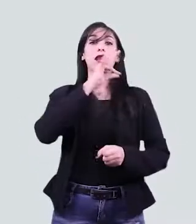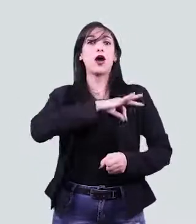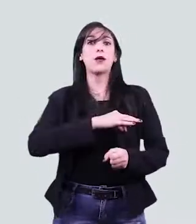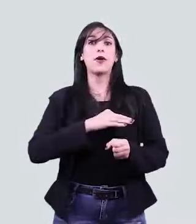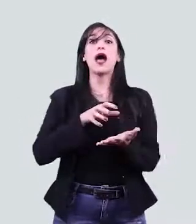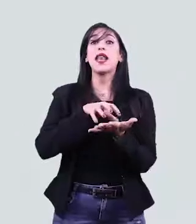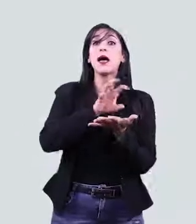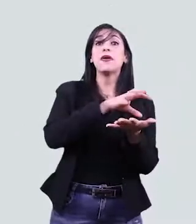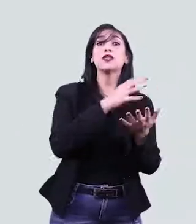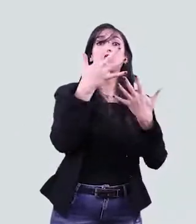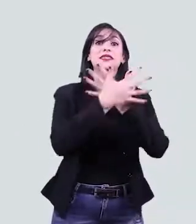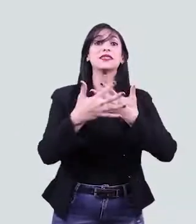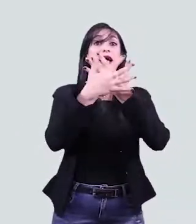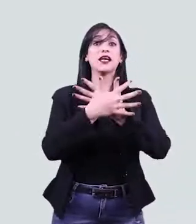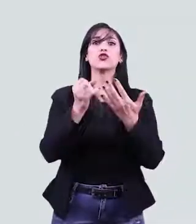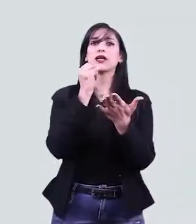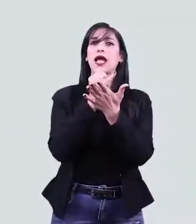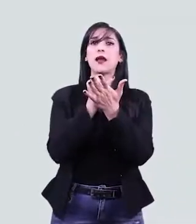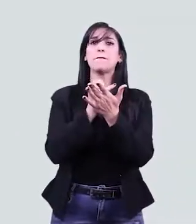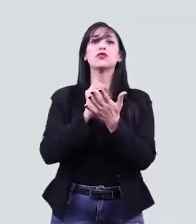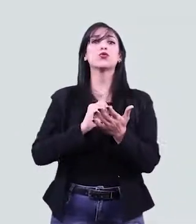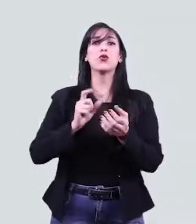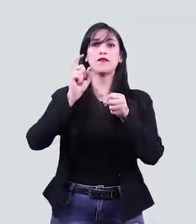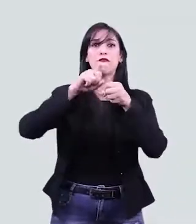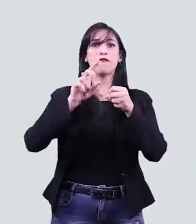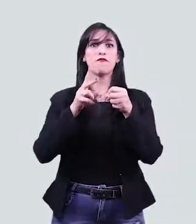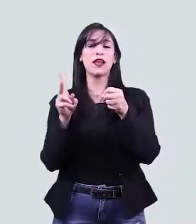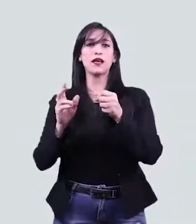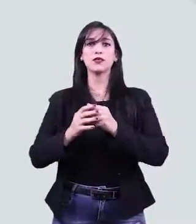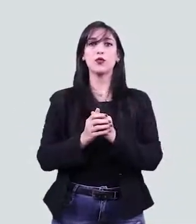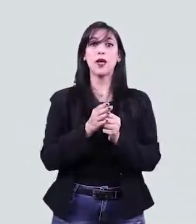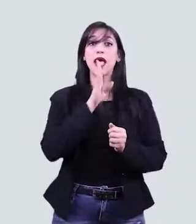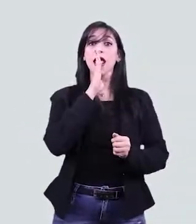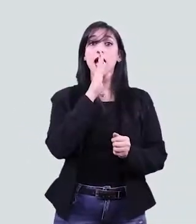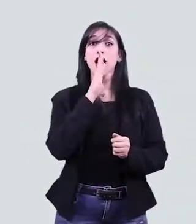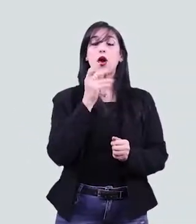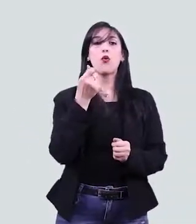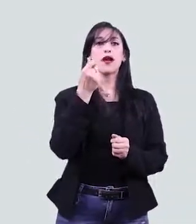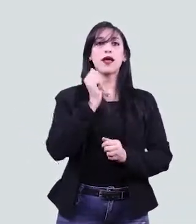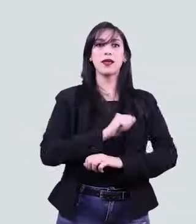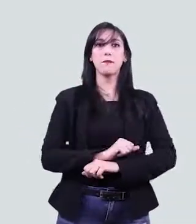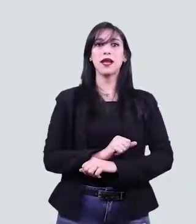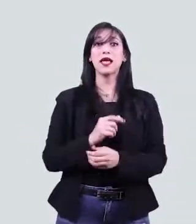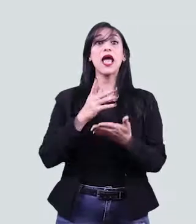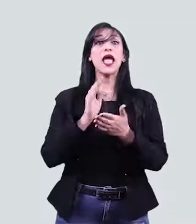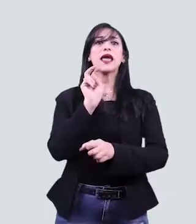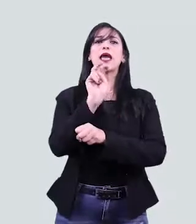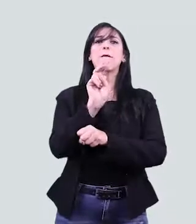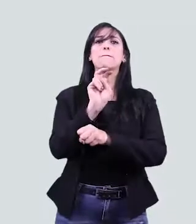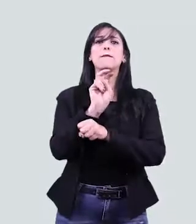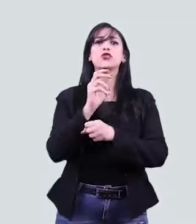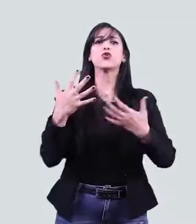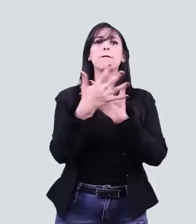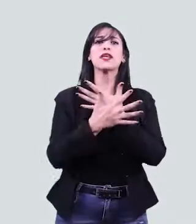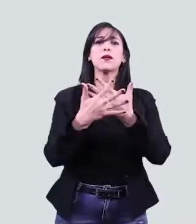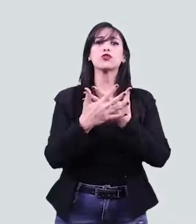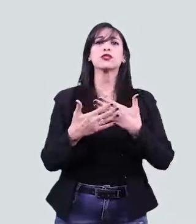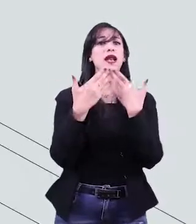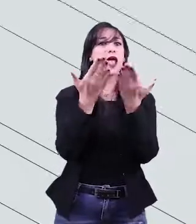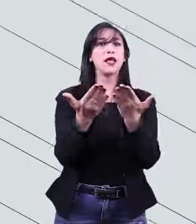earnings. Another type of securities is bonds, where the investor loans an entity for a defined period of time at a fixed interest